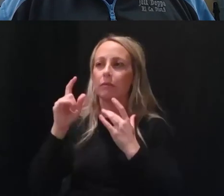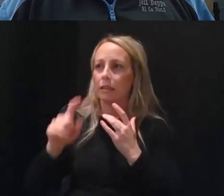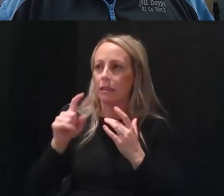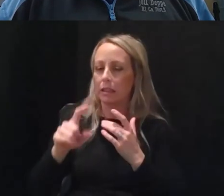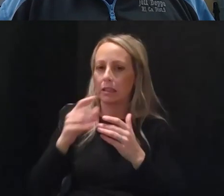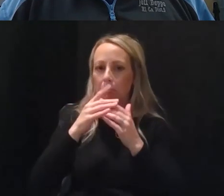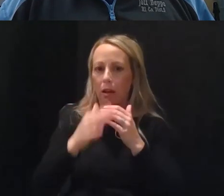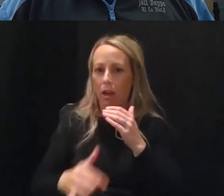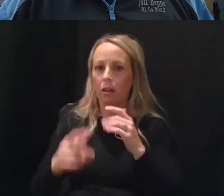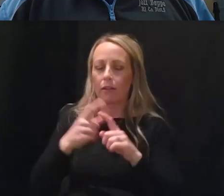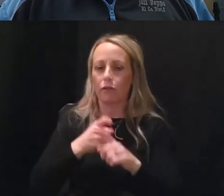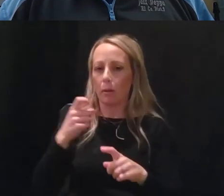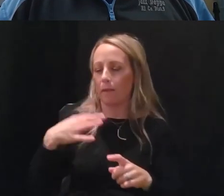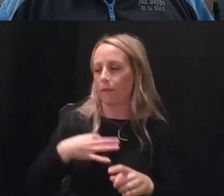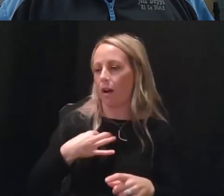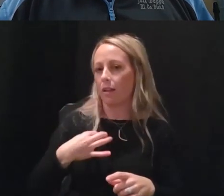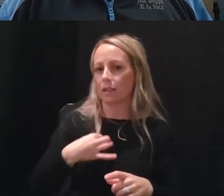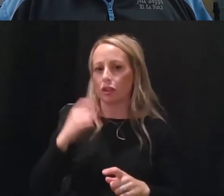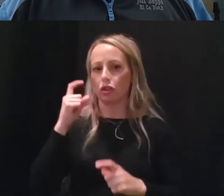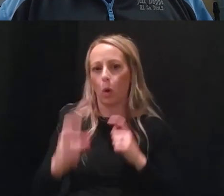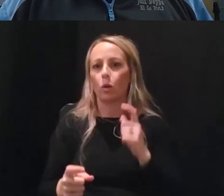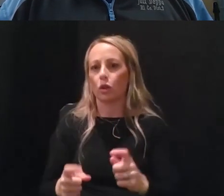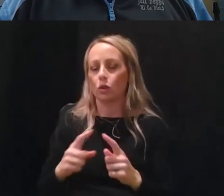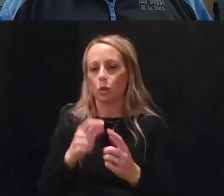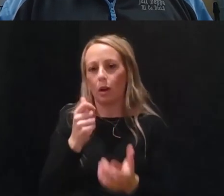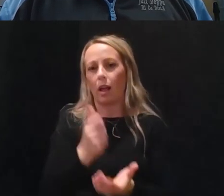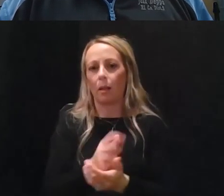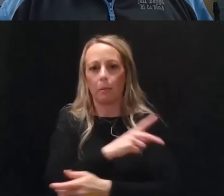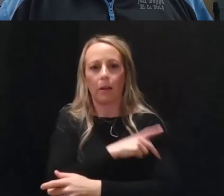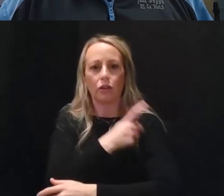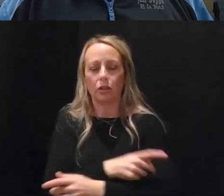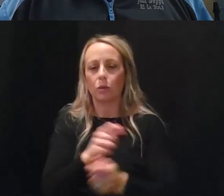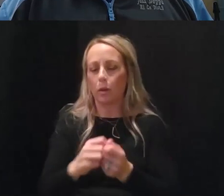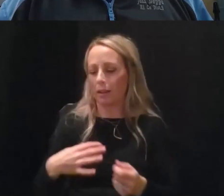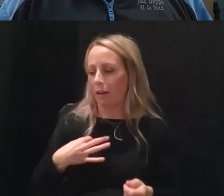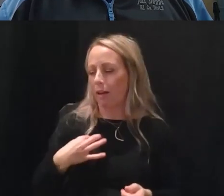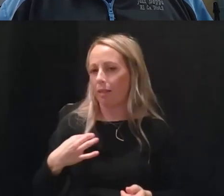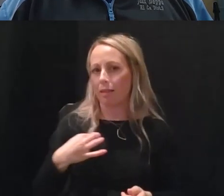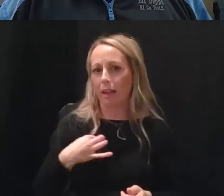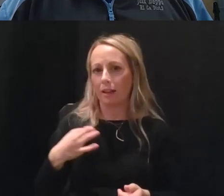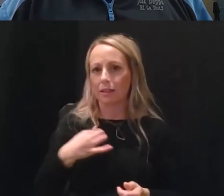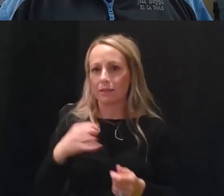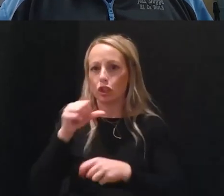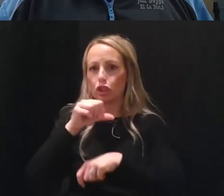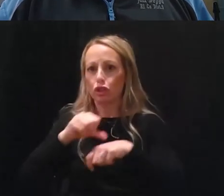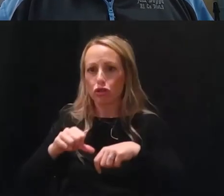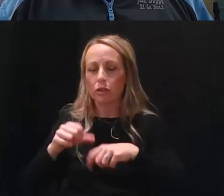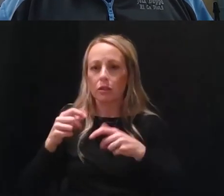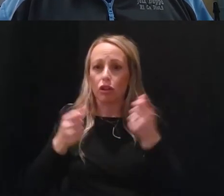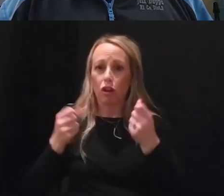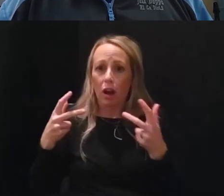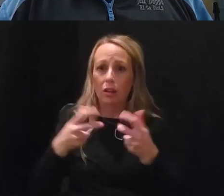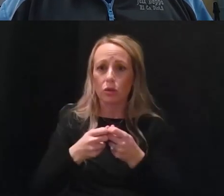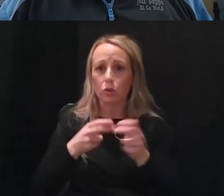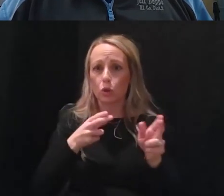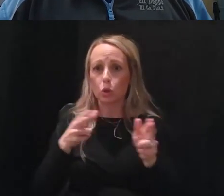from volunteer donors to help patients with elective surgeries, you know, vehicle accidents, shooting accidents,